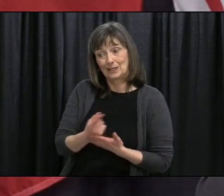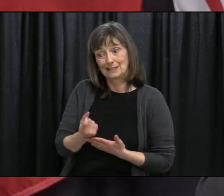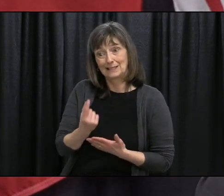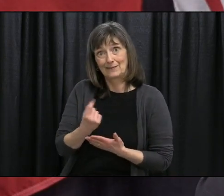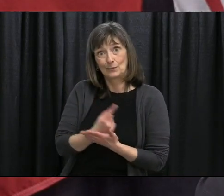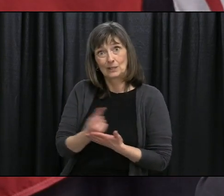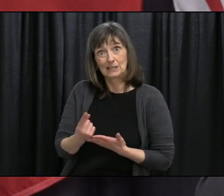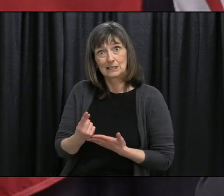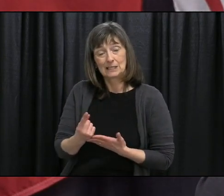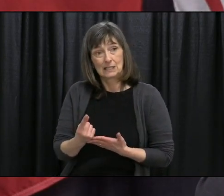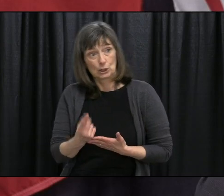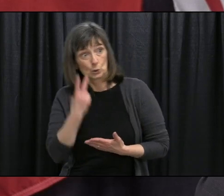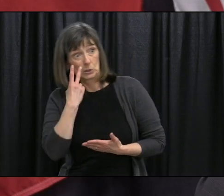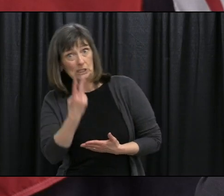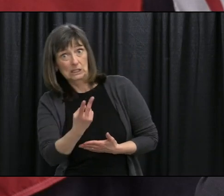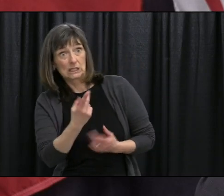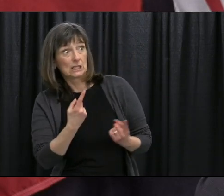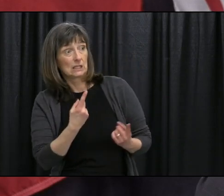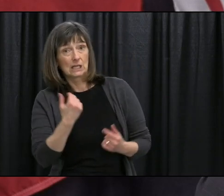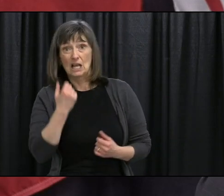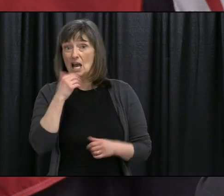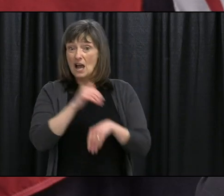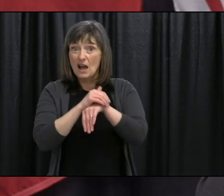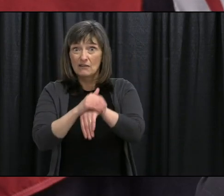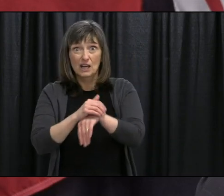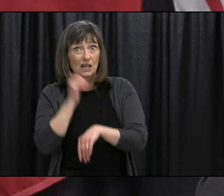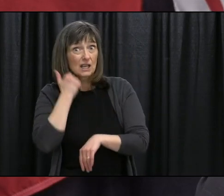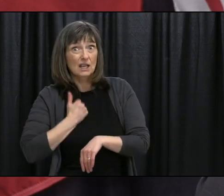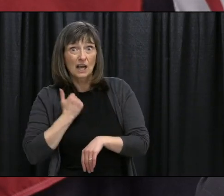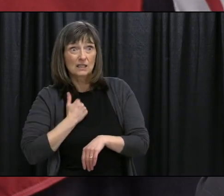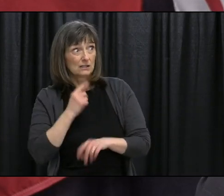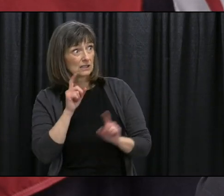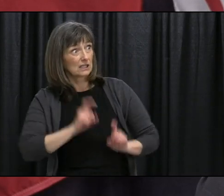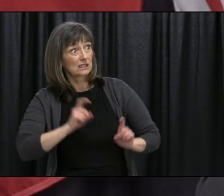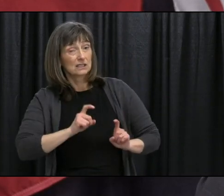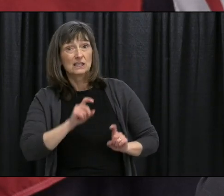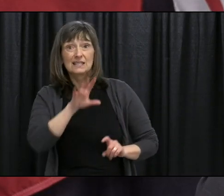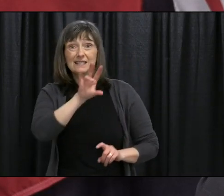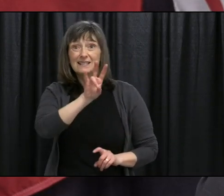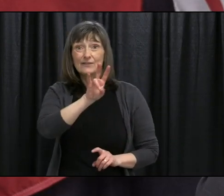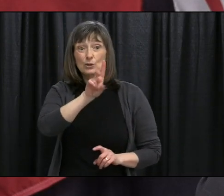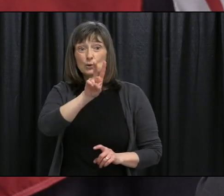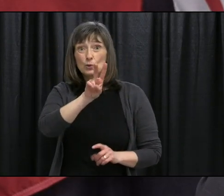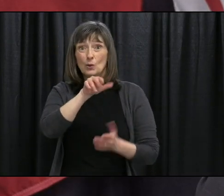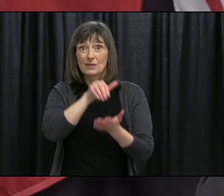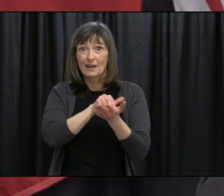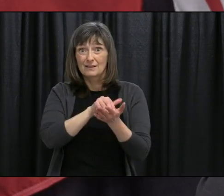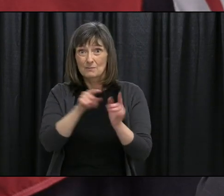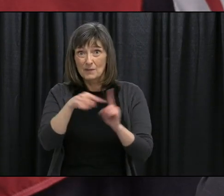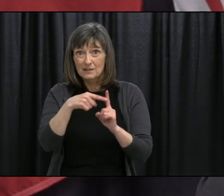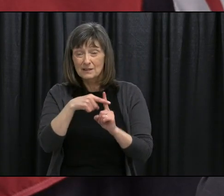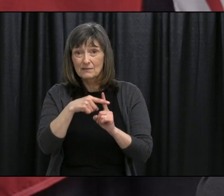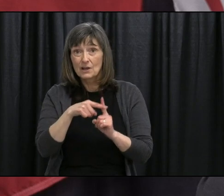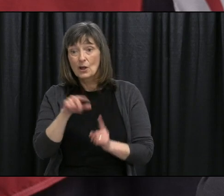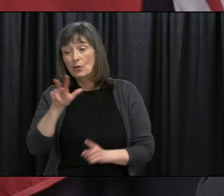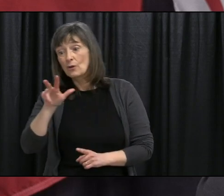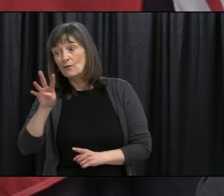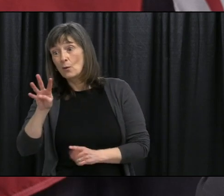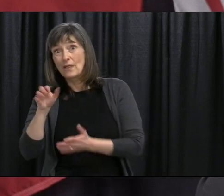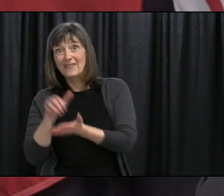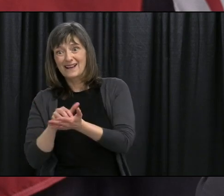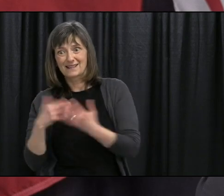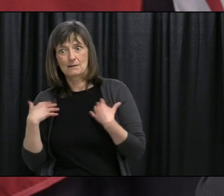some 72,000 Canadians that have tested positive. There's only 34,000 of those that are now considered to be recovered, and we've had